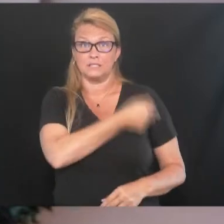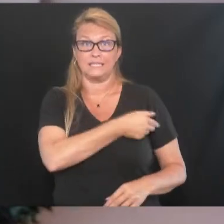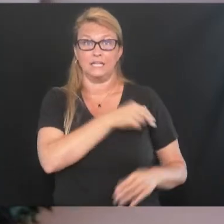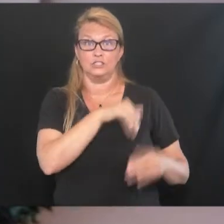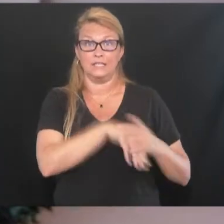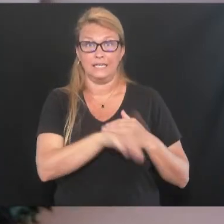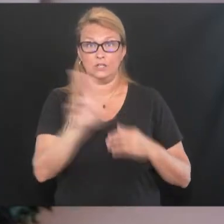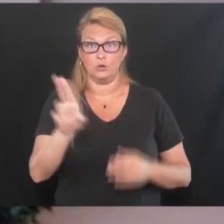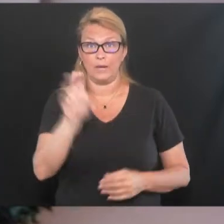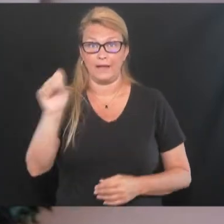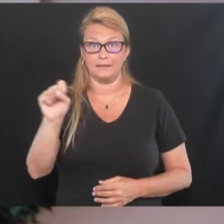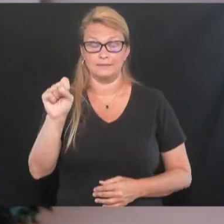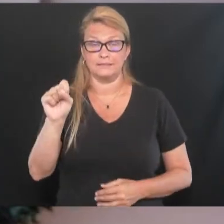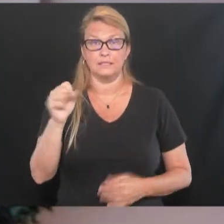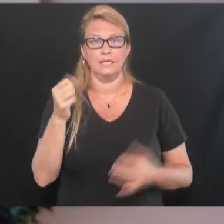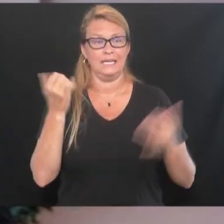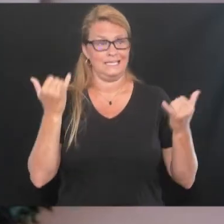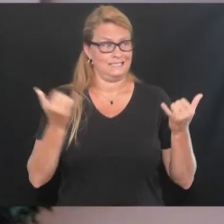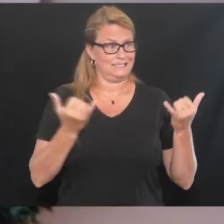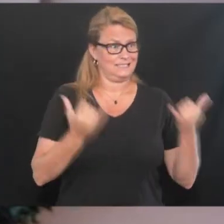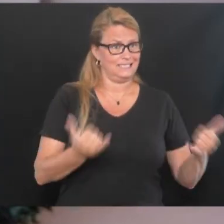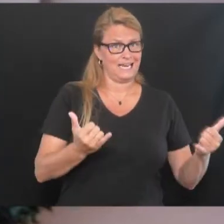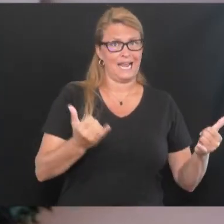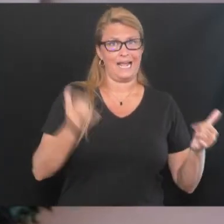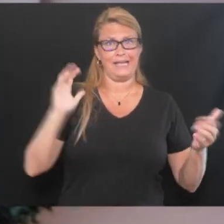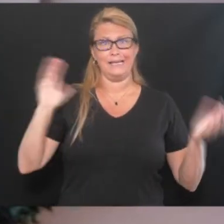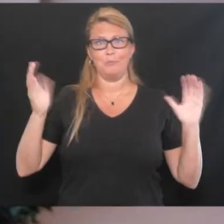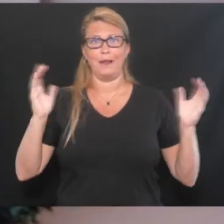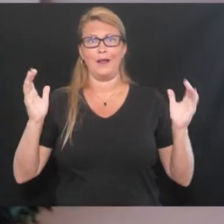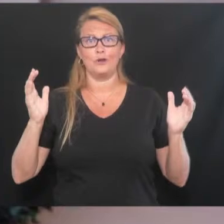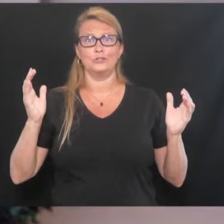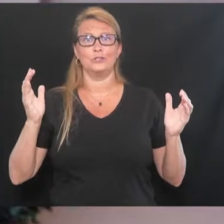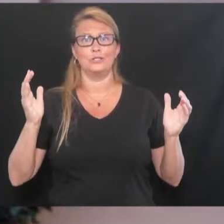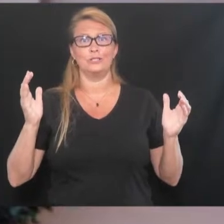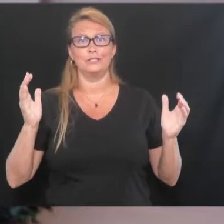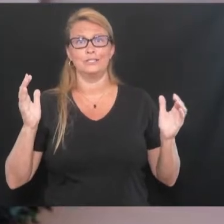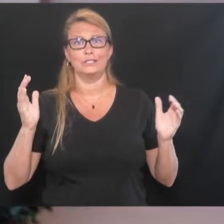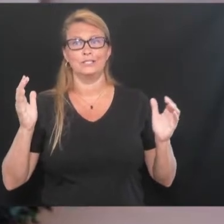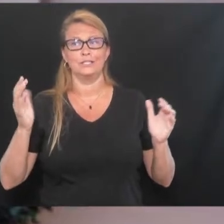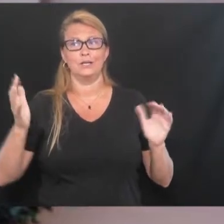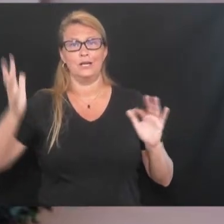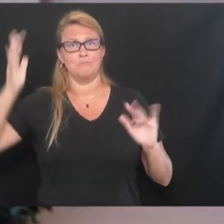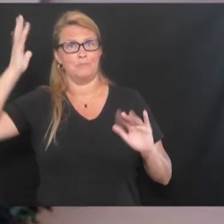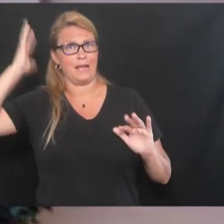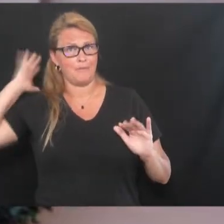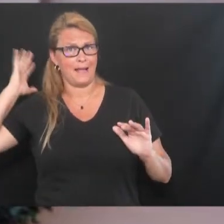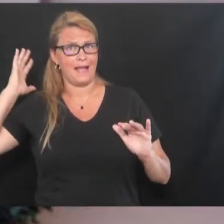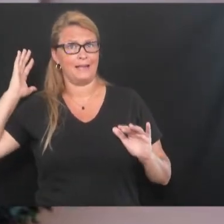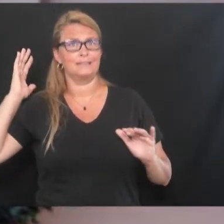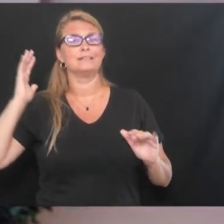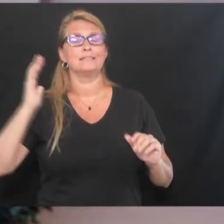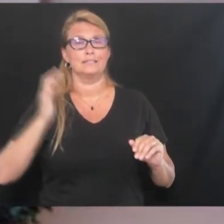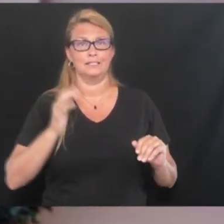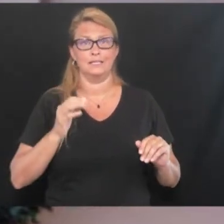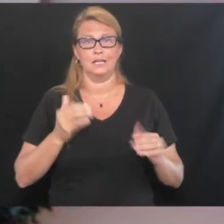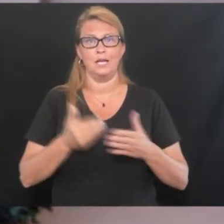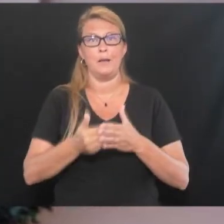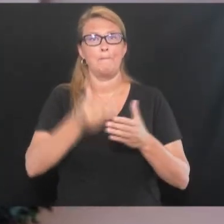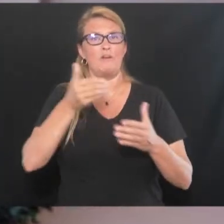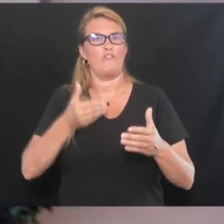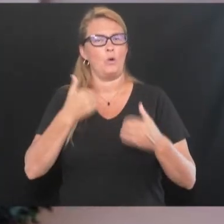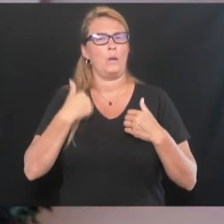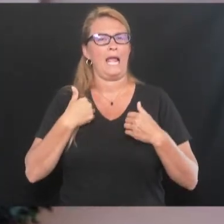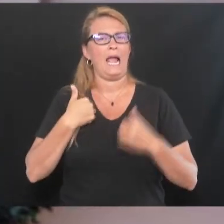today versus what we saw at the earlier stages of our pandemic before